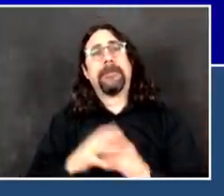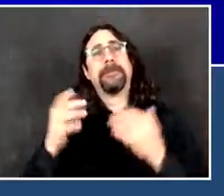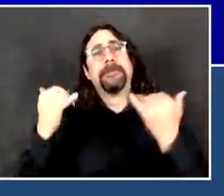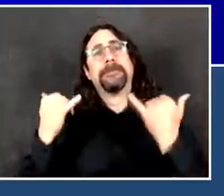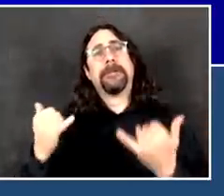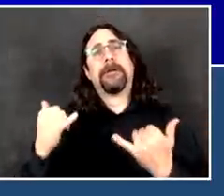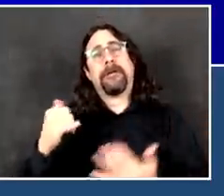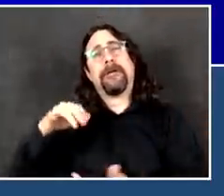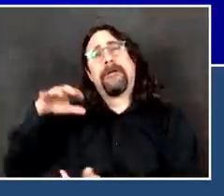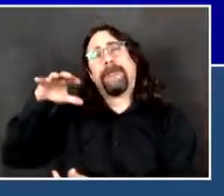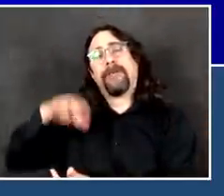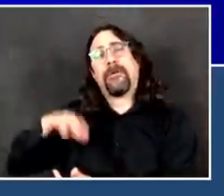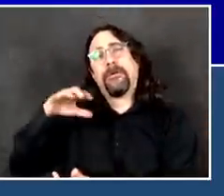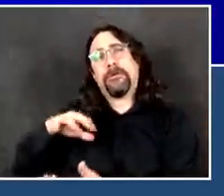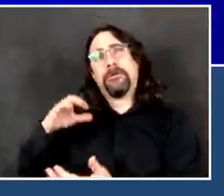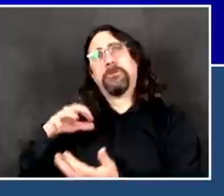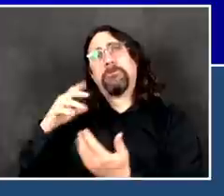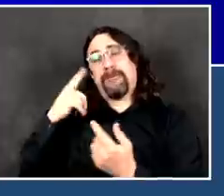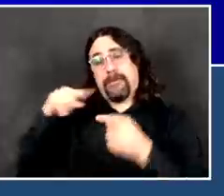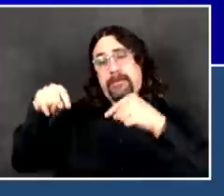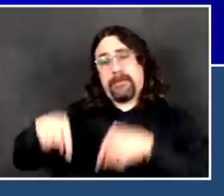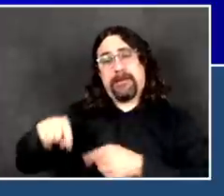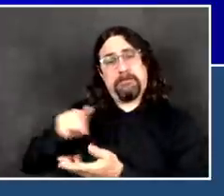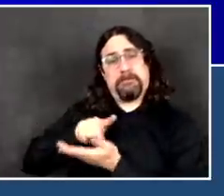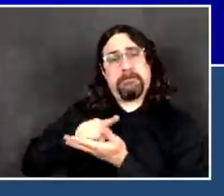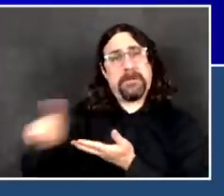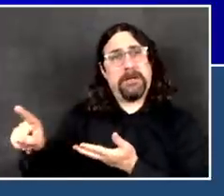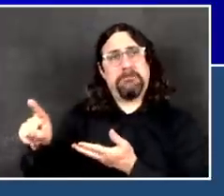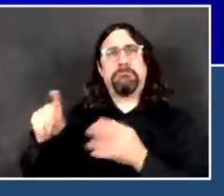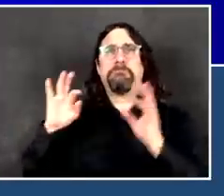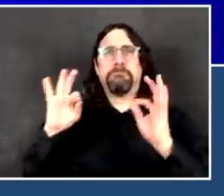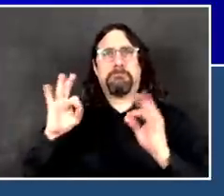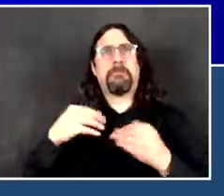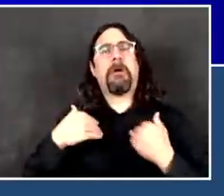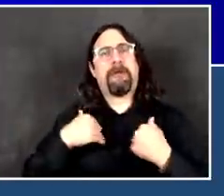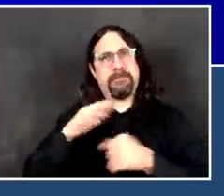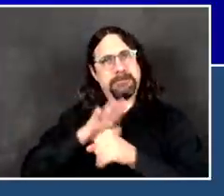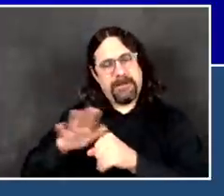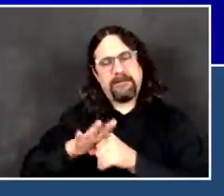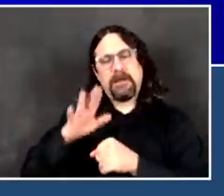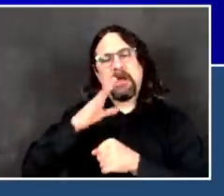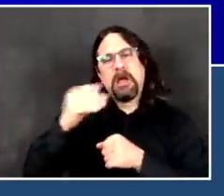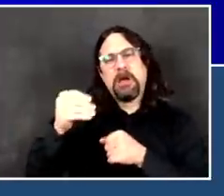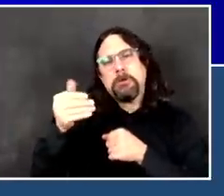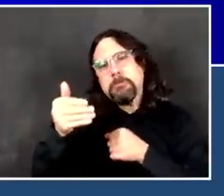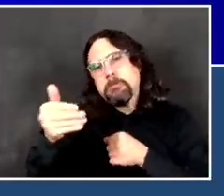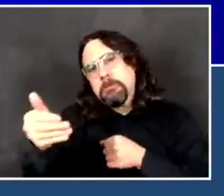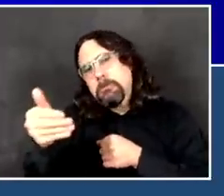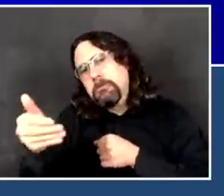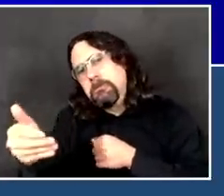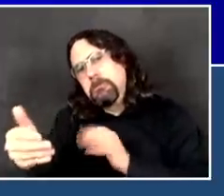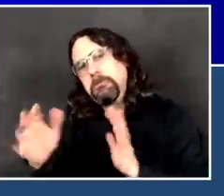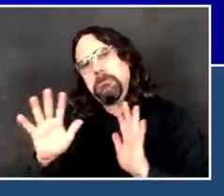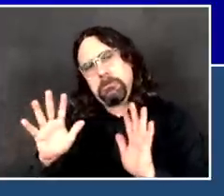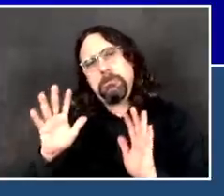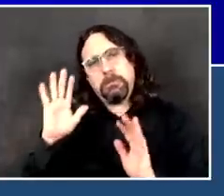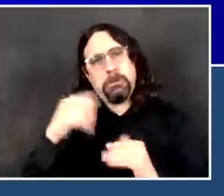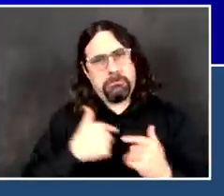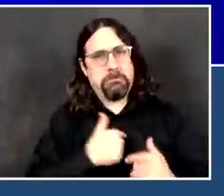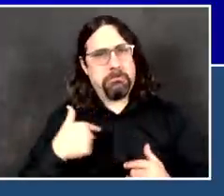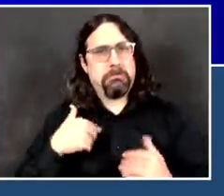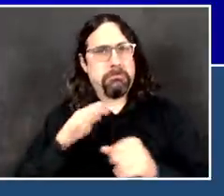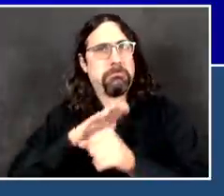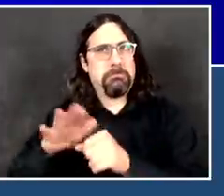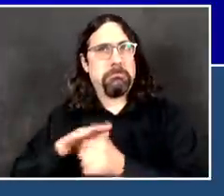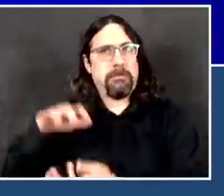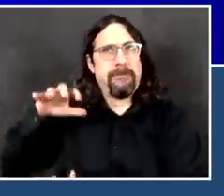But as recently as the first days of April, the numbers were staggering. Approximately